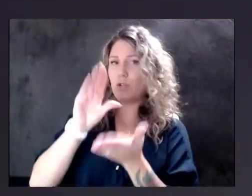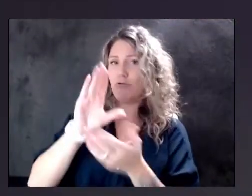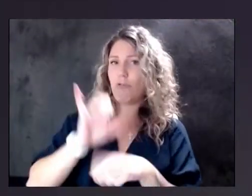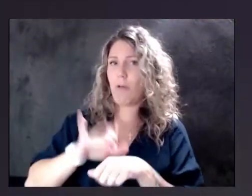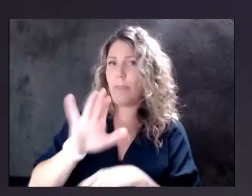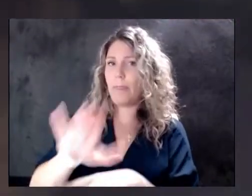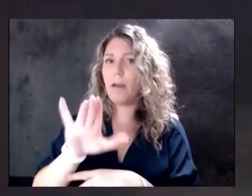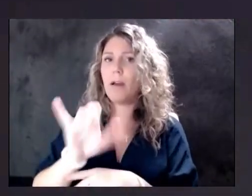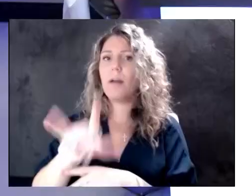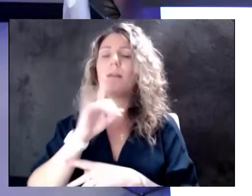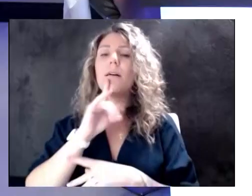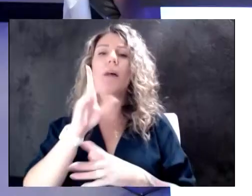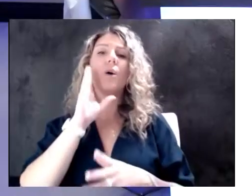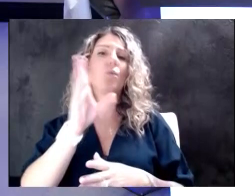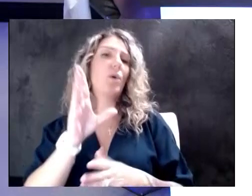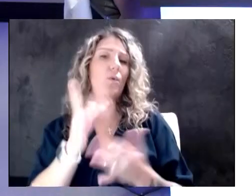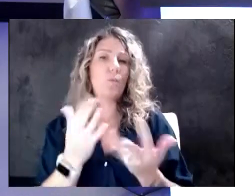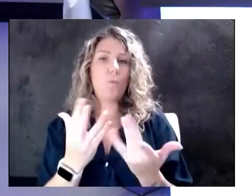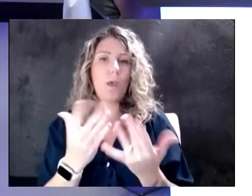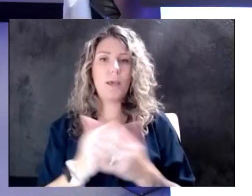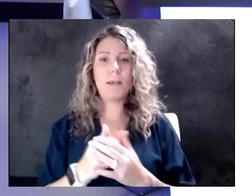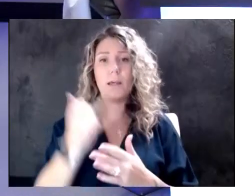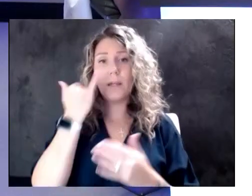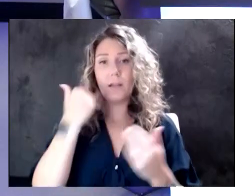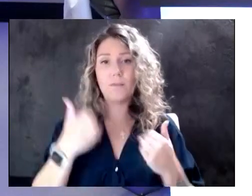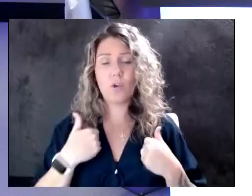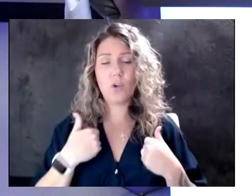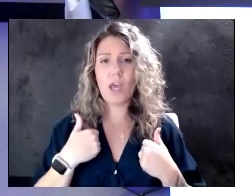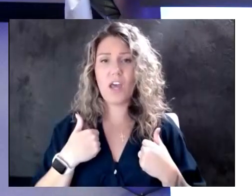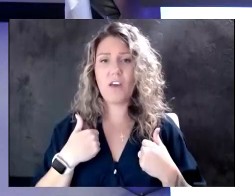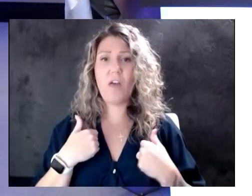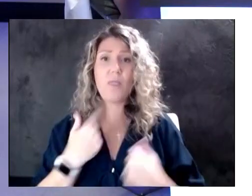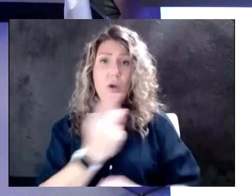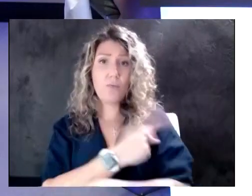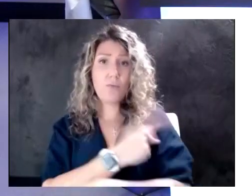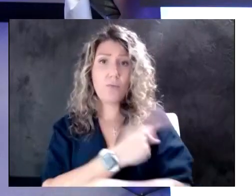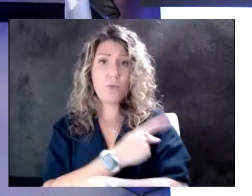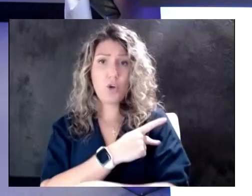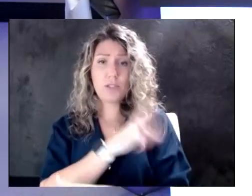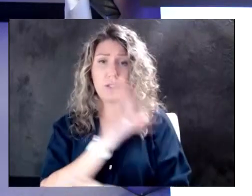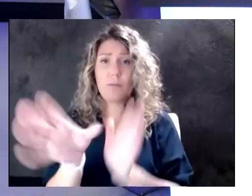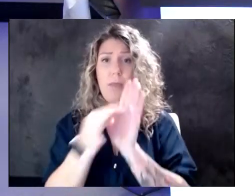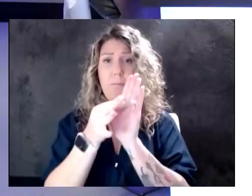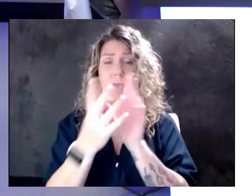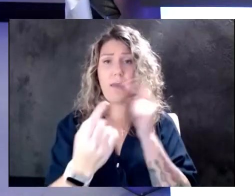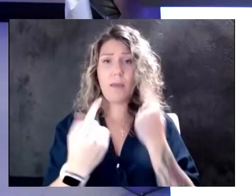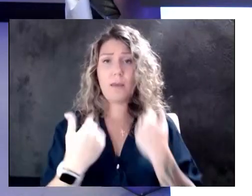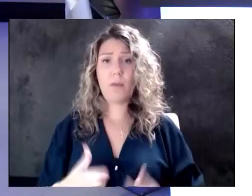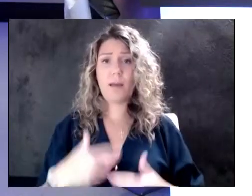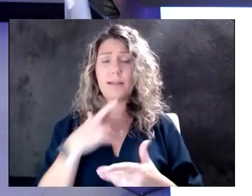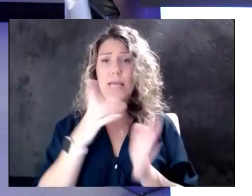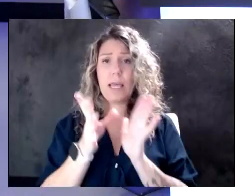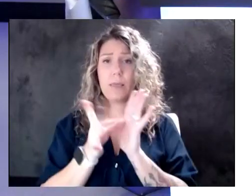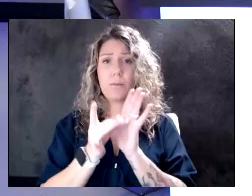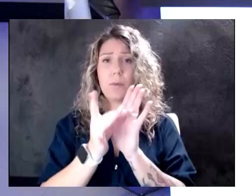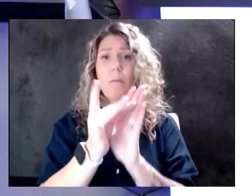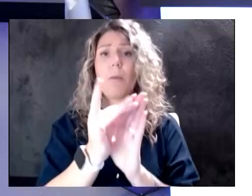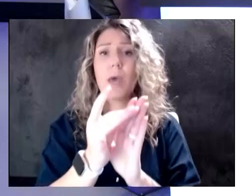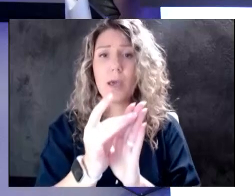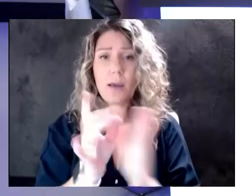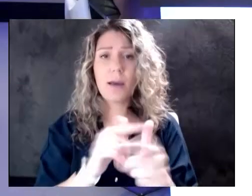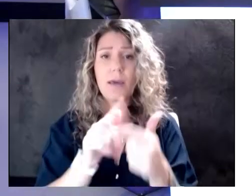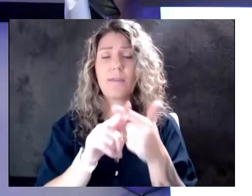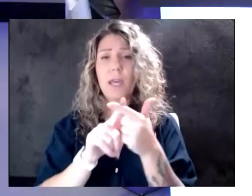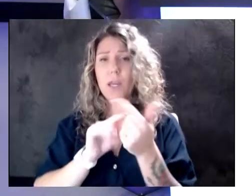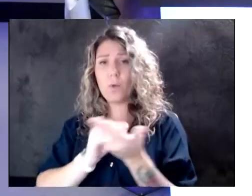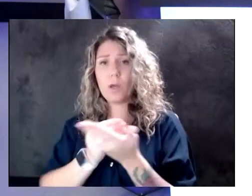up. If you have those proteins there, they're going to attach to those antibodies. Those antibodies are going to grab them. Okay. And then it's going to go up to the control,